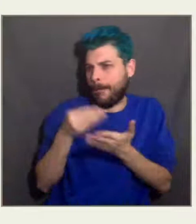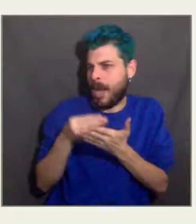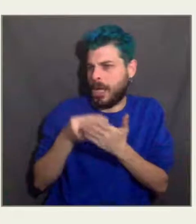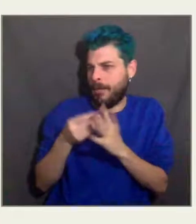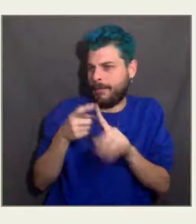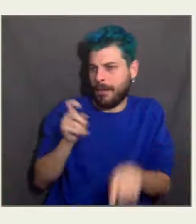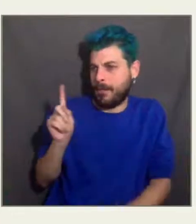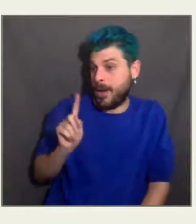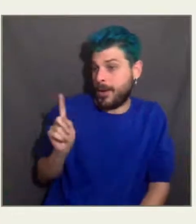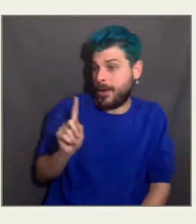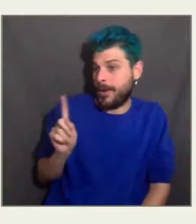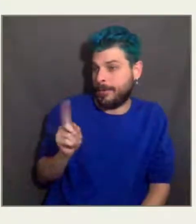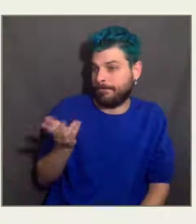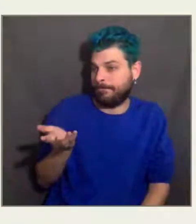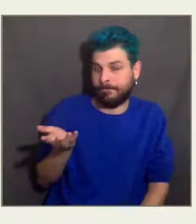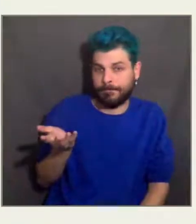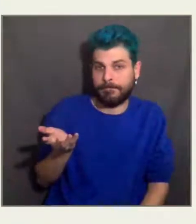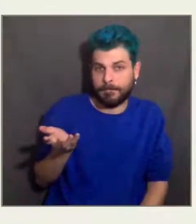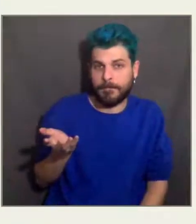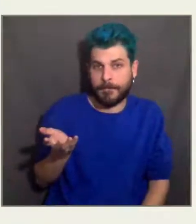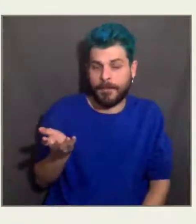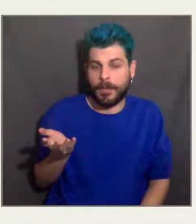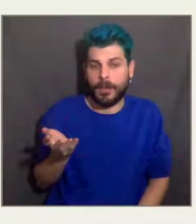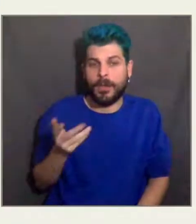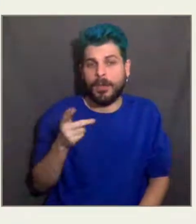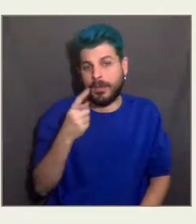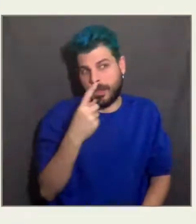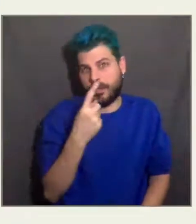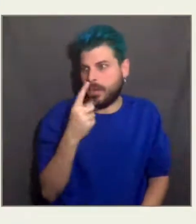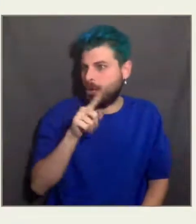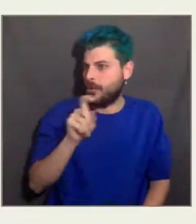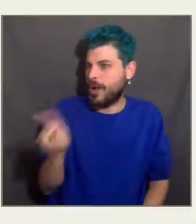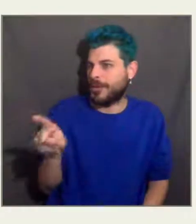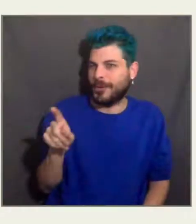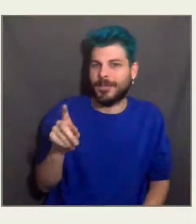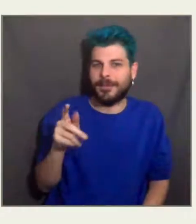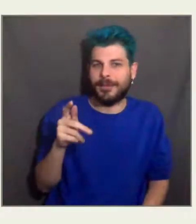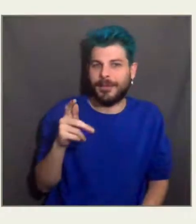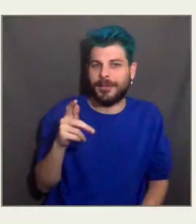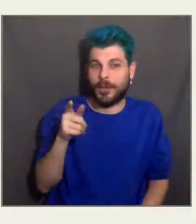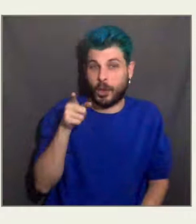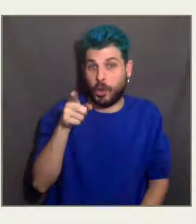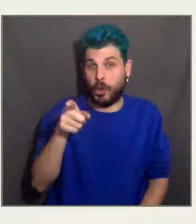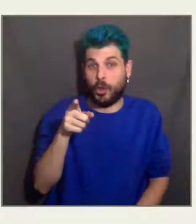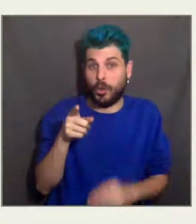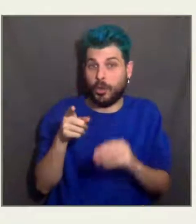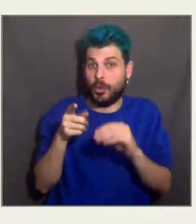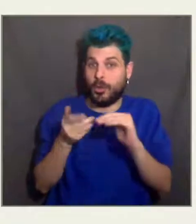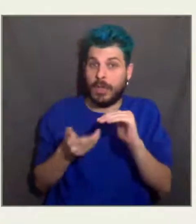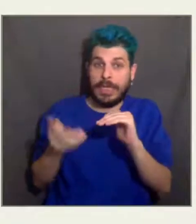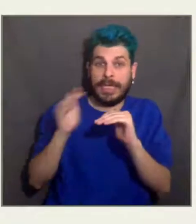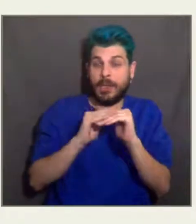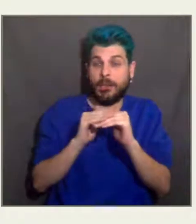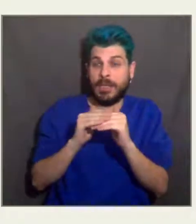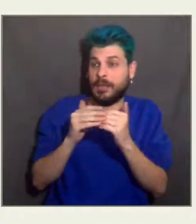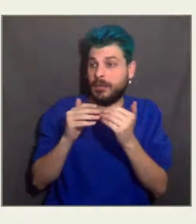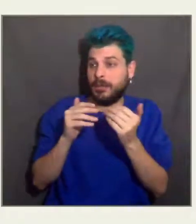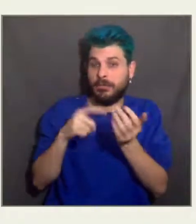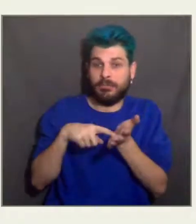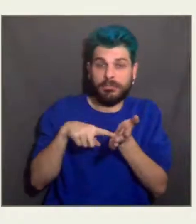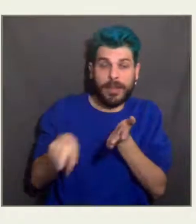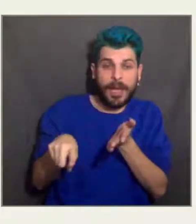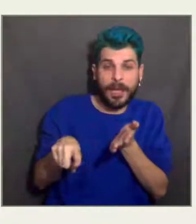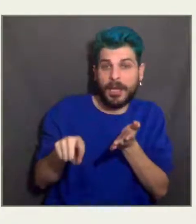houselessness going to come from? Is it, they posed the question, is it raising wages? Is it some other sustainable process